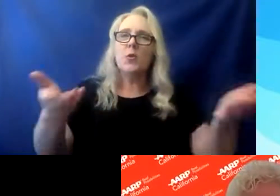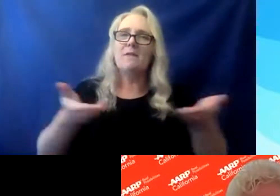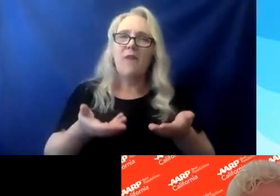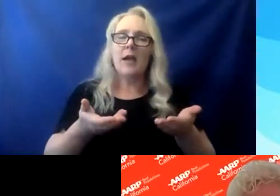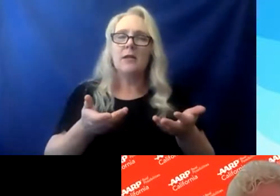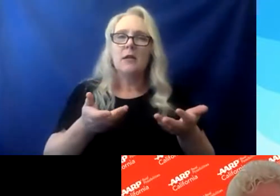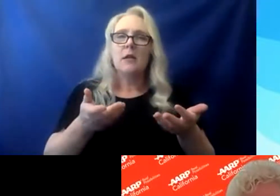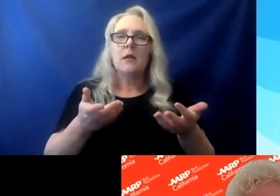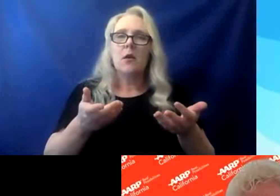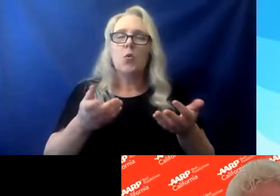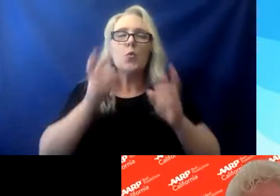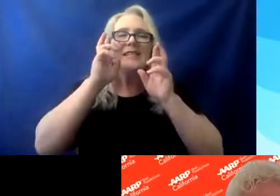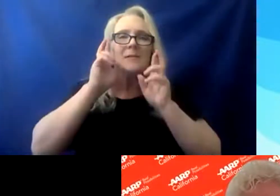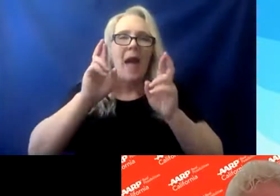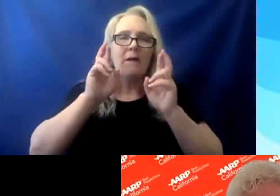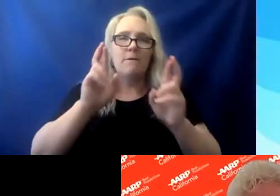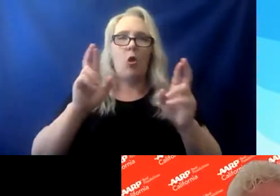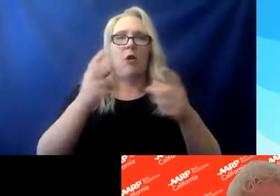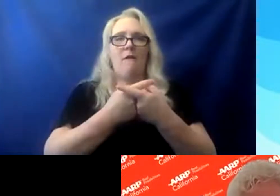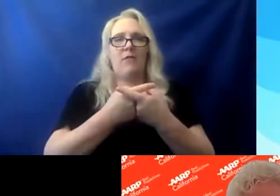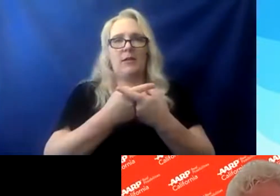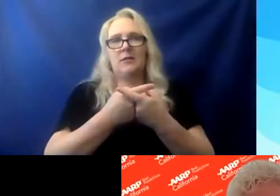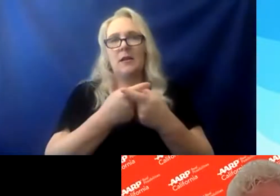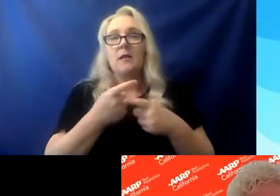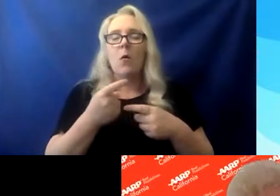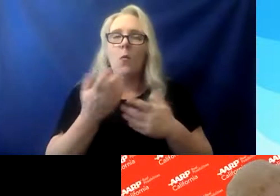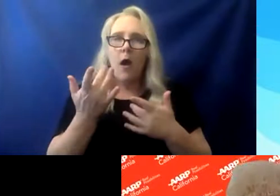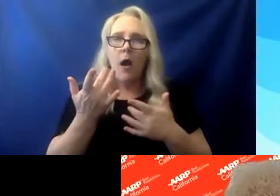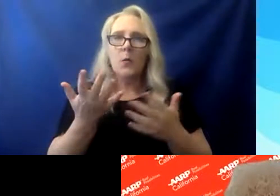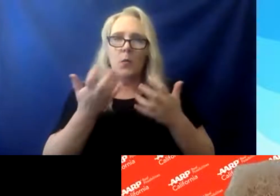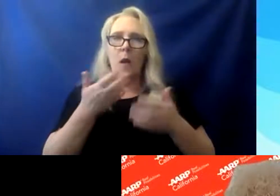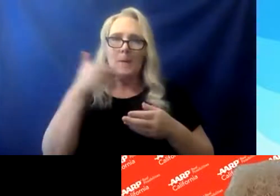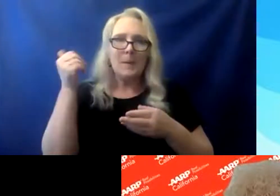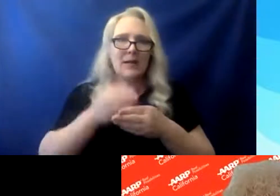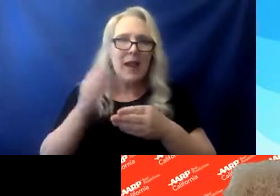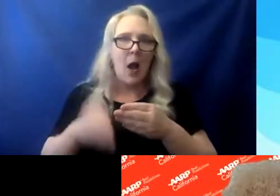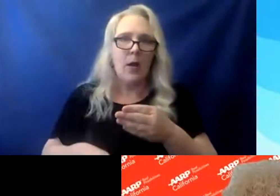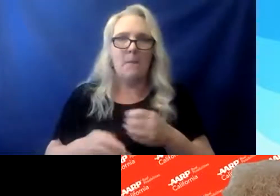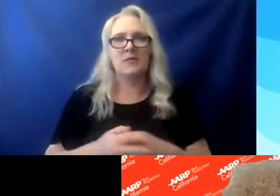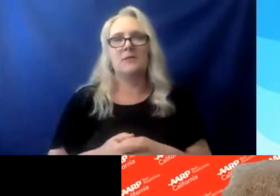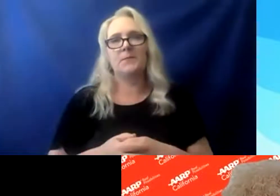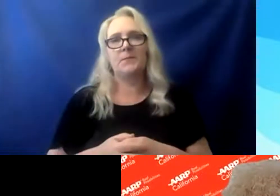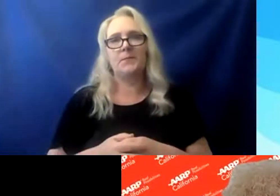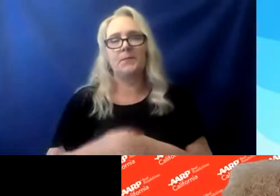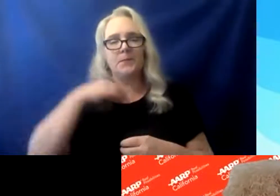the process so we get at the best outcomes. And I would also,